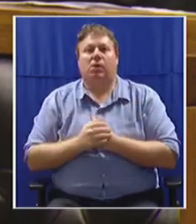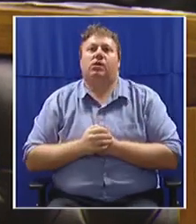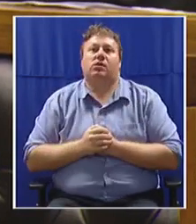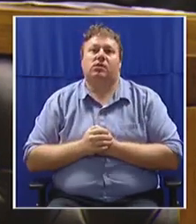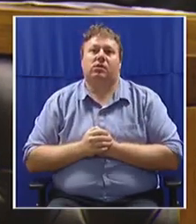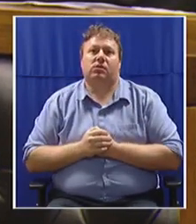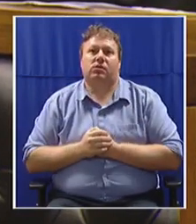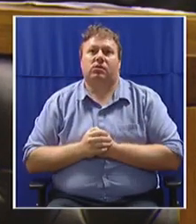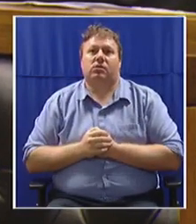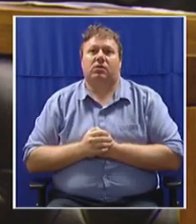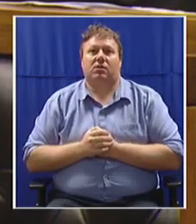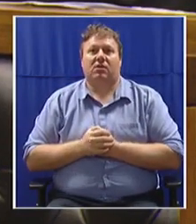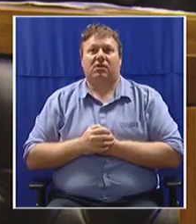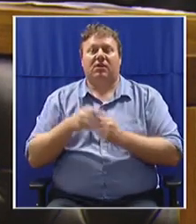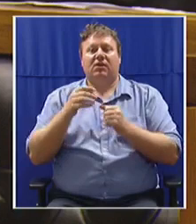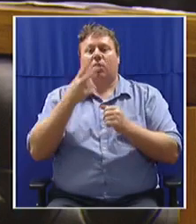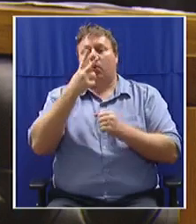yokuswelakala kwemisebenzi kwabantu abancane